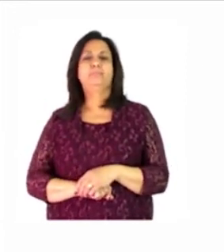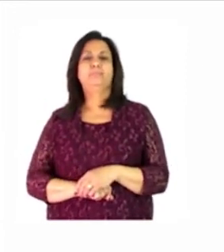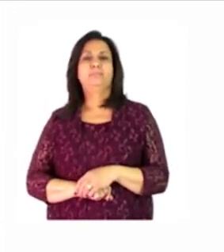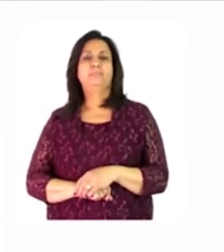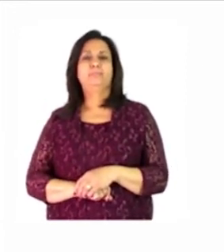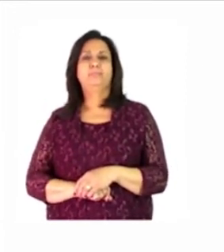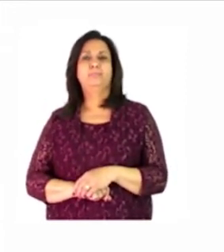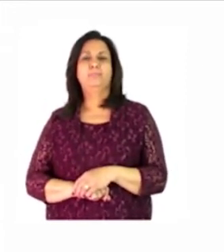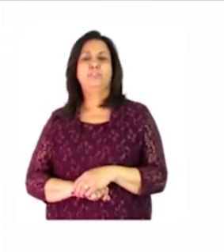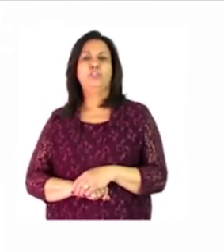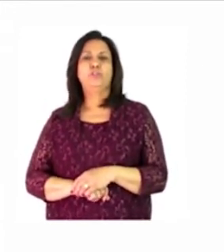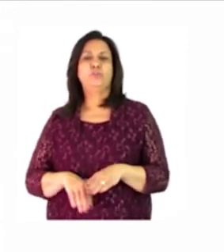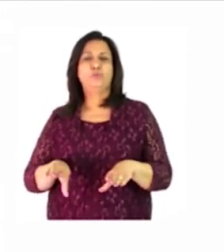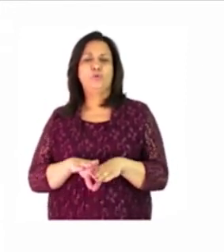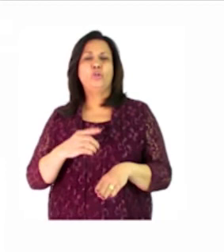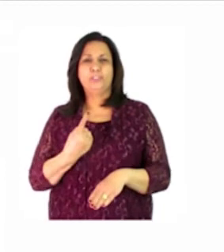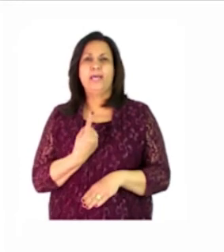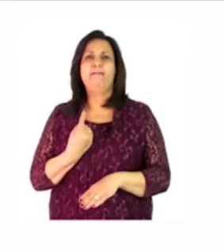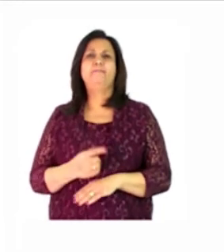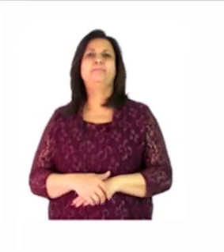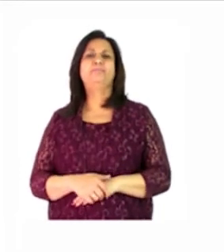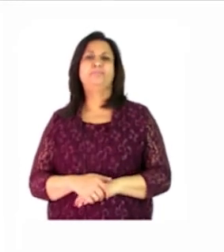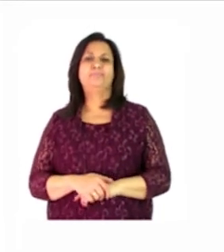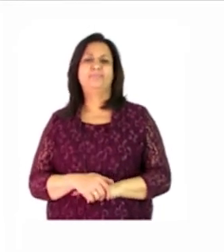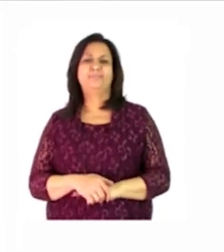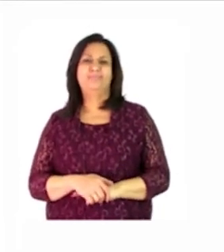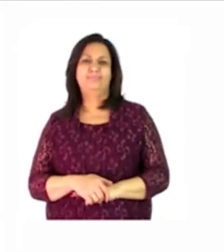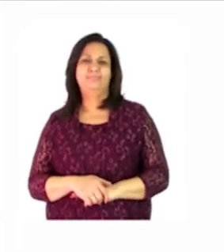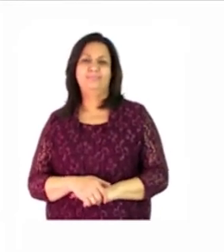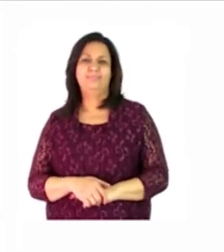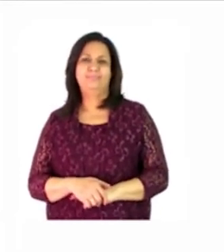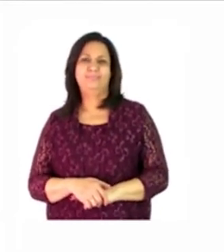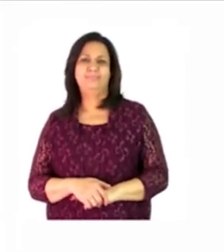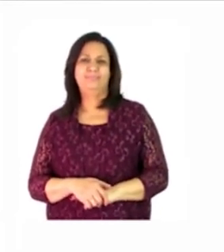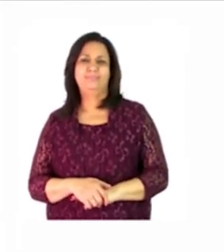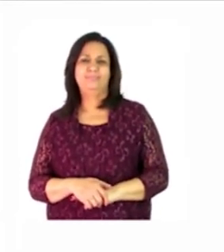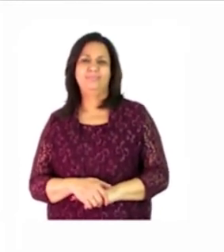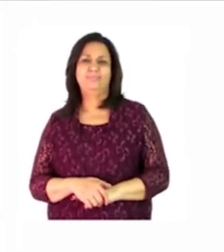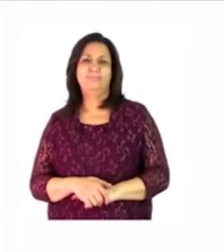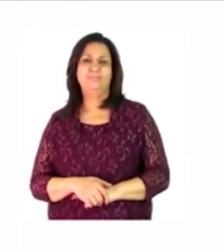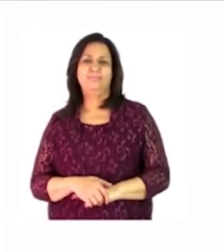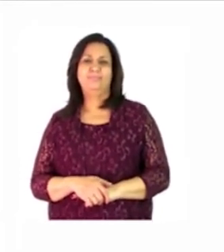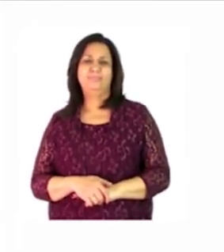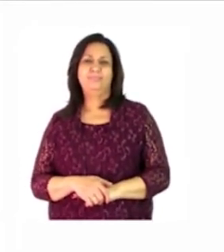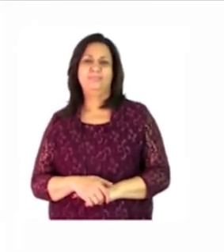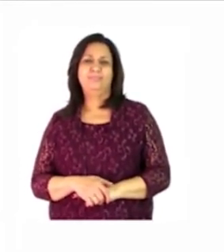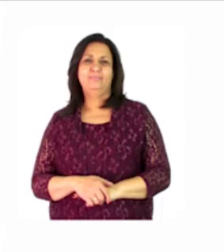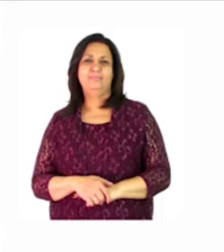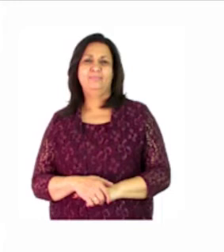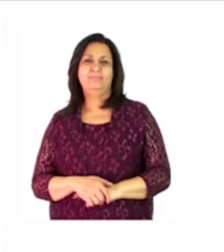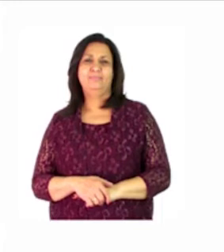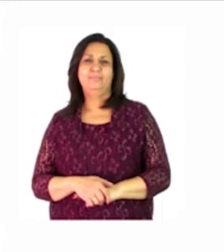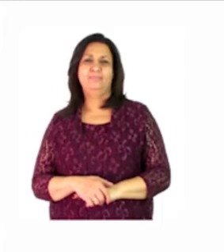work right now. As you have seen on